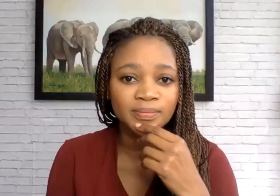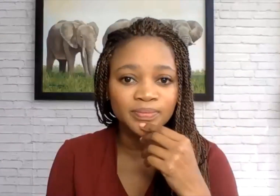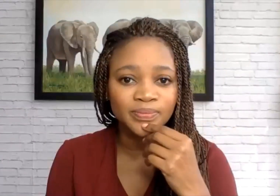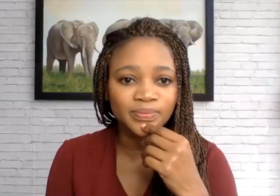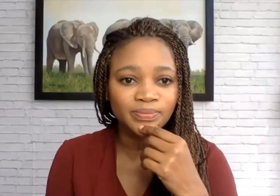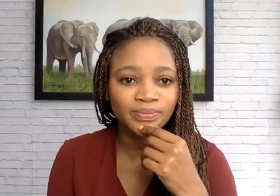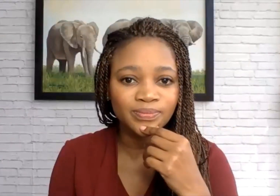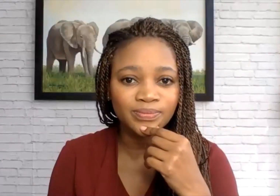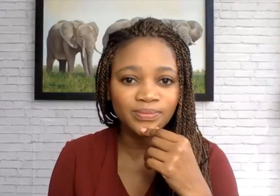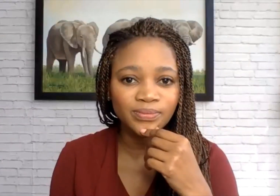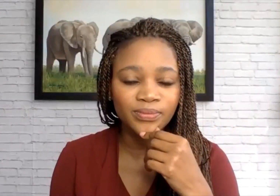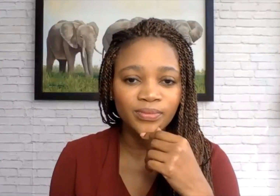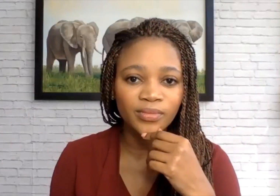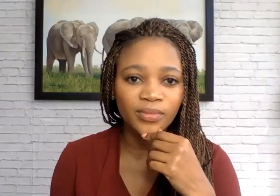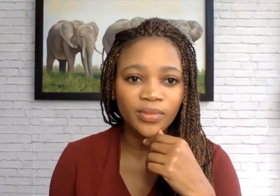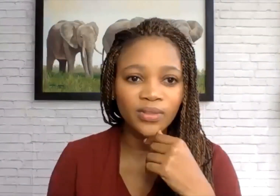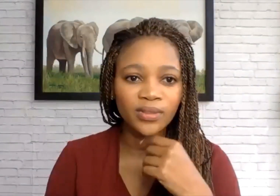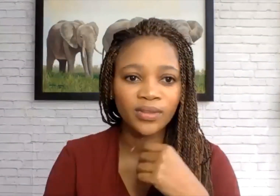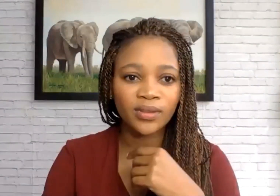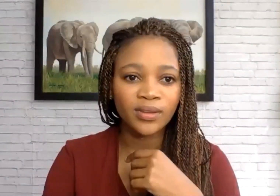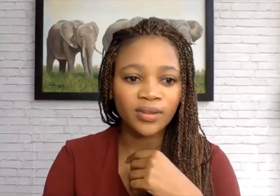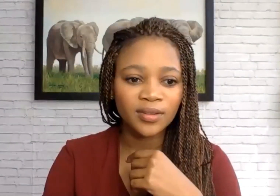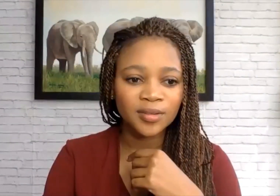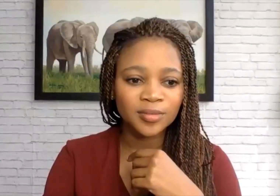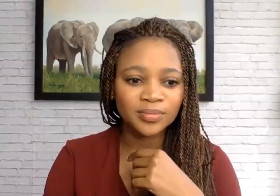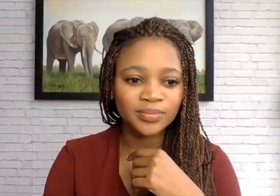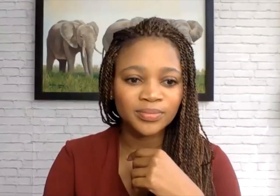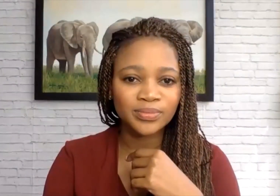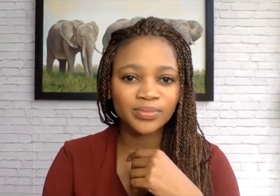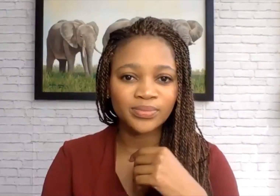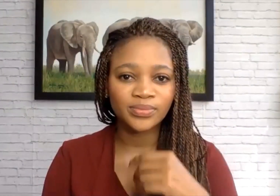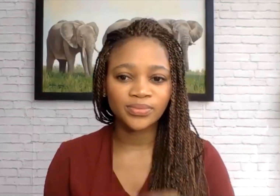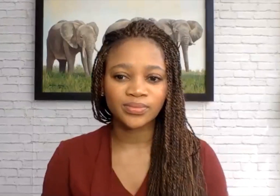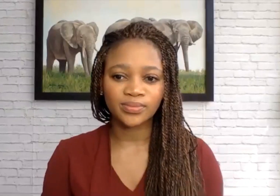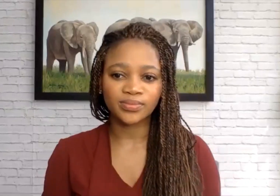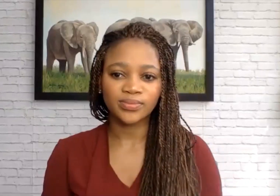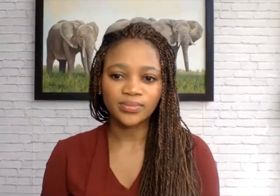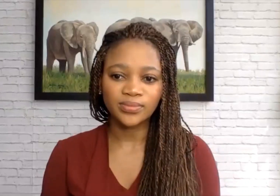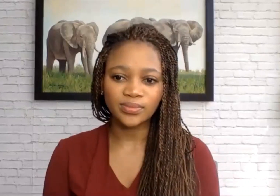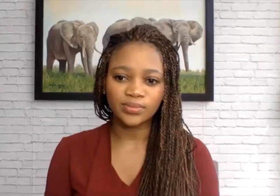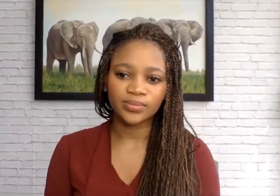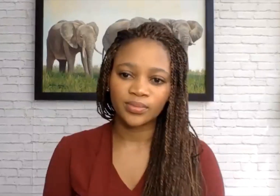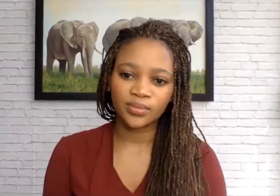livelihoods. Thank you very much, Honorable. I have some